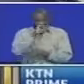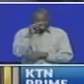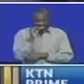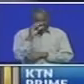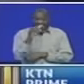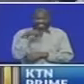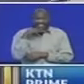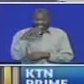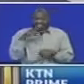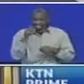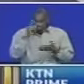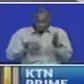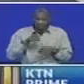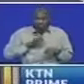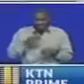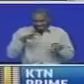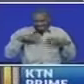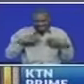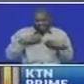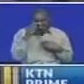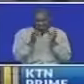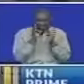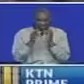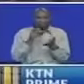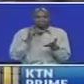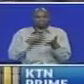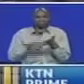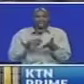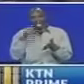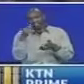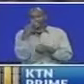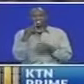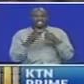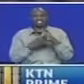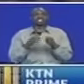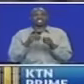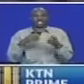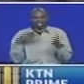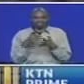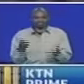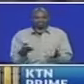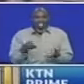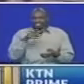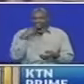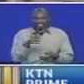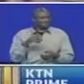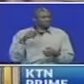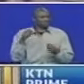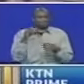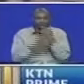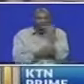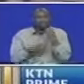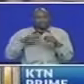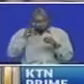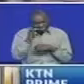to 33 charges leveled against her and denied 38 others. Shollei has rubbished those reports. Look at my